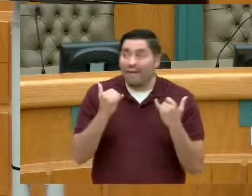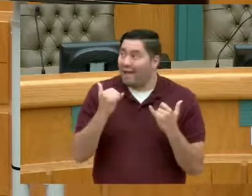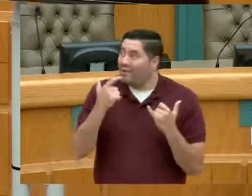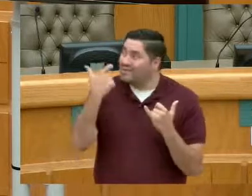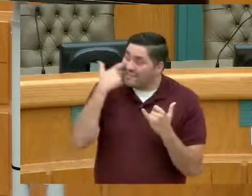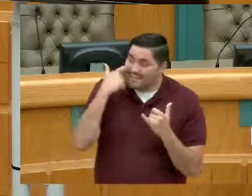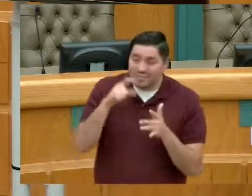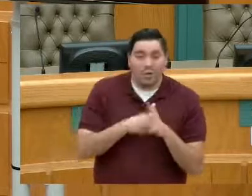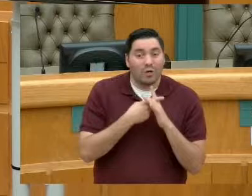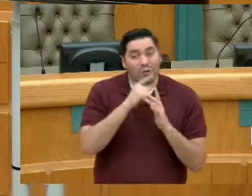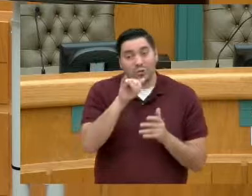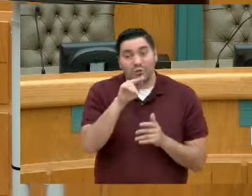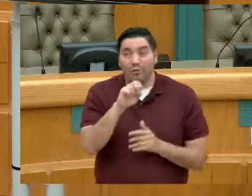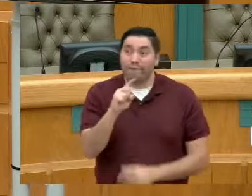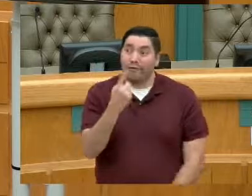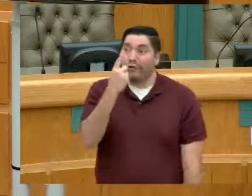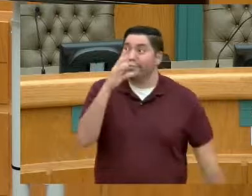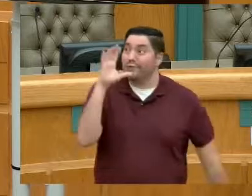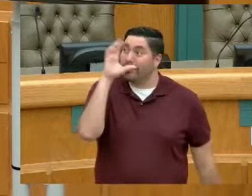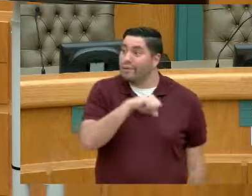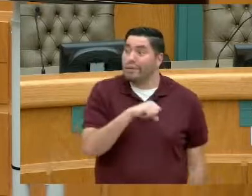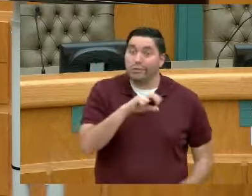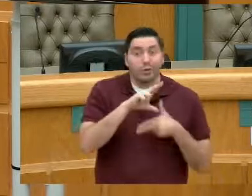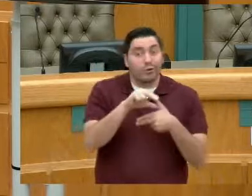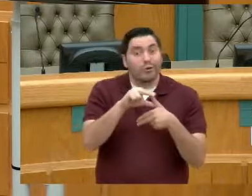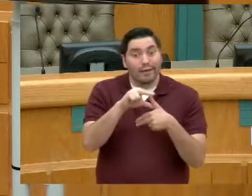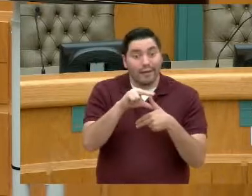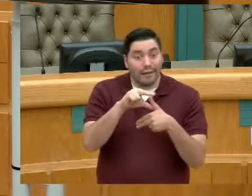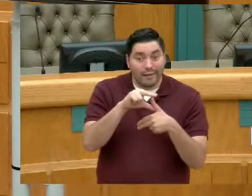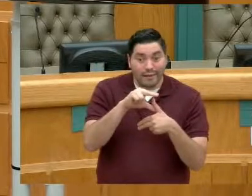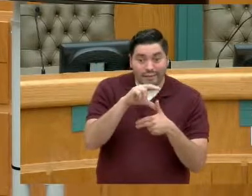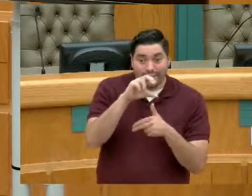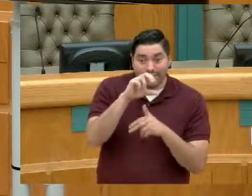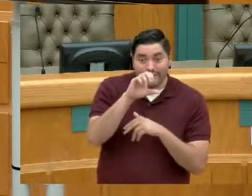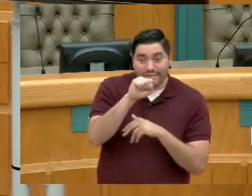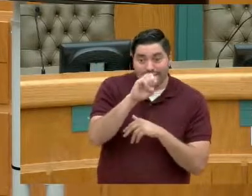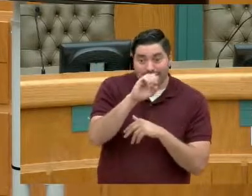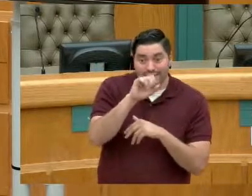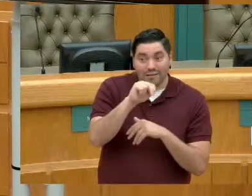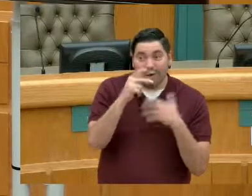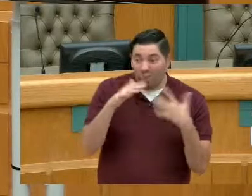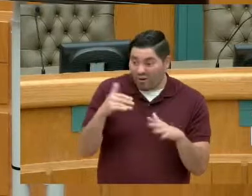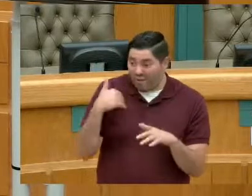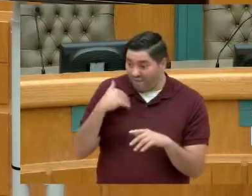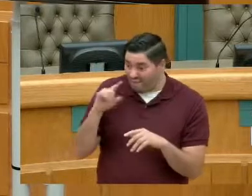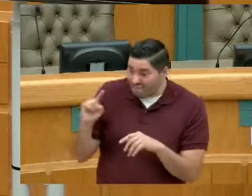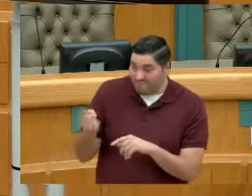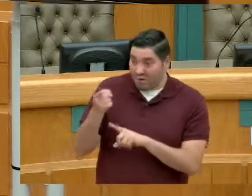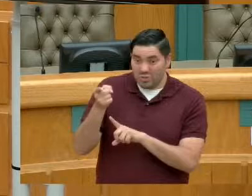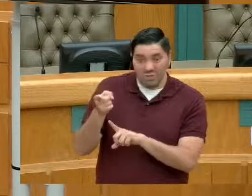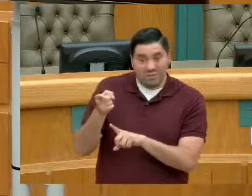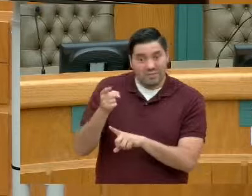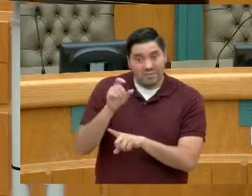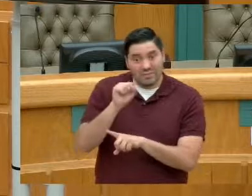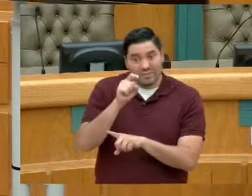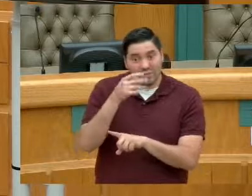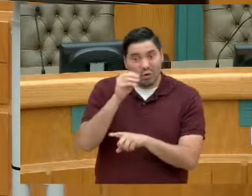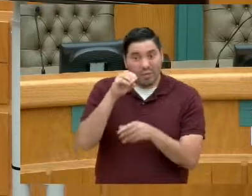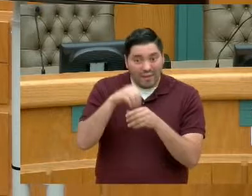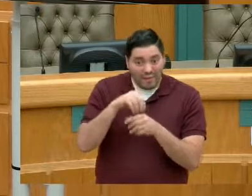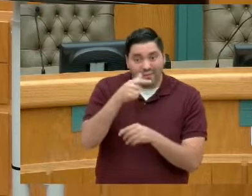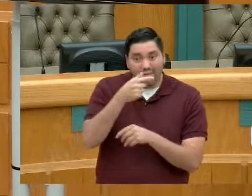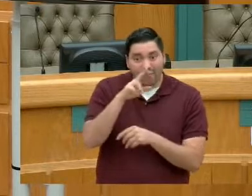guess it wanted to kick it off with a bang because here we are June 3rd, and we already have this first named tropical storm in the Gulf of